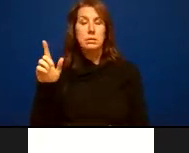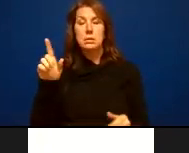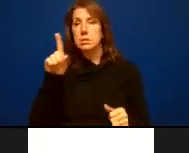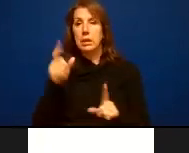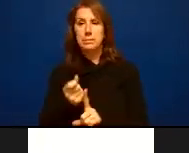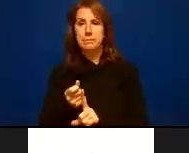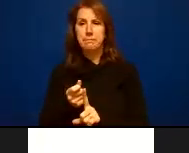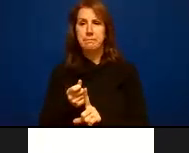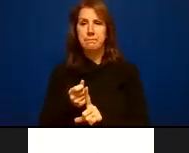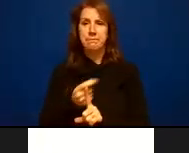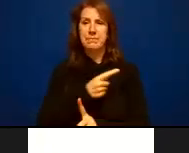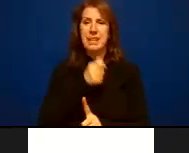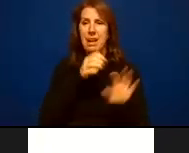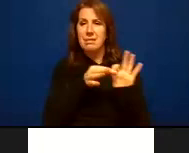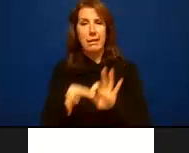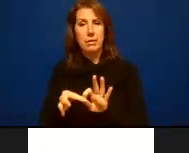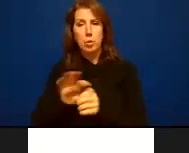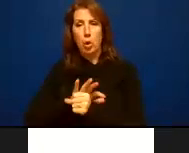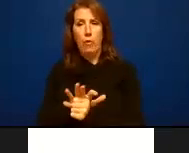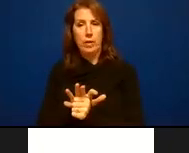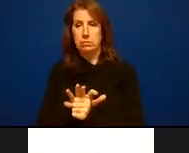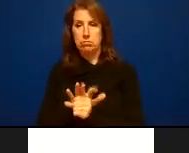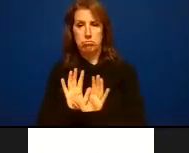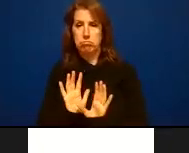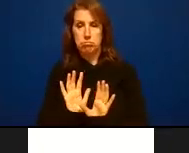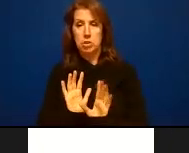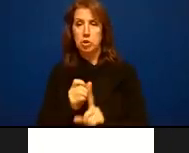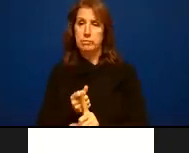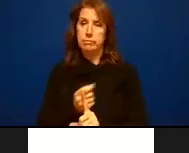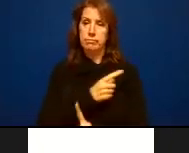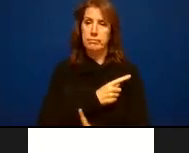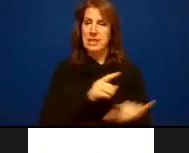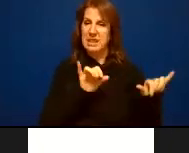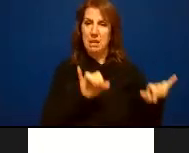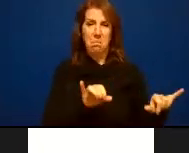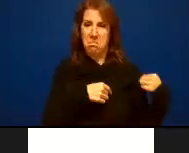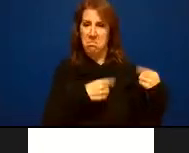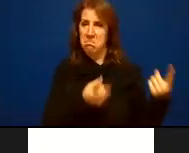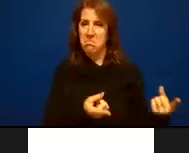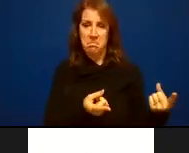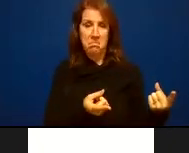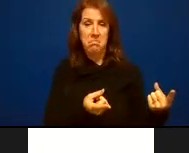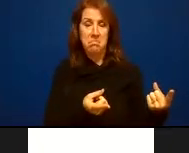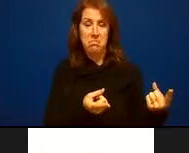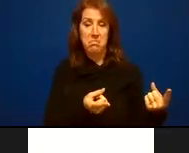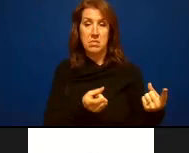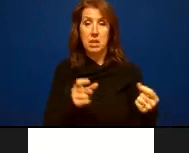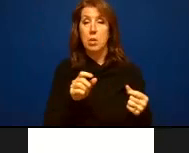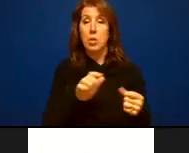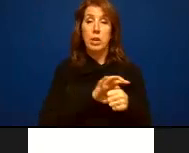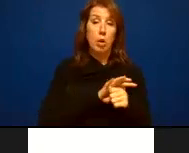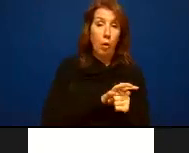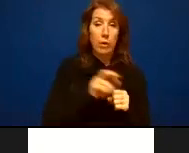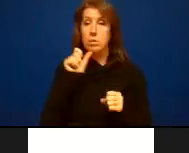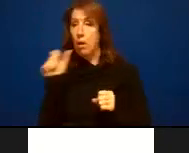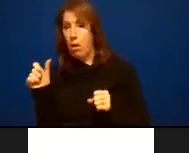to COVID itself. I think they're just, the same claims that you would bring COVID or not. COVID,